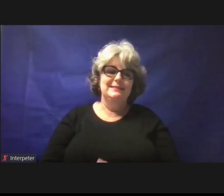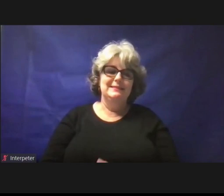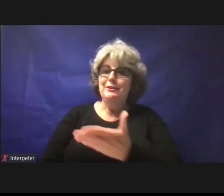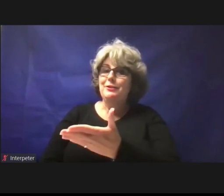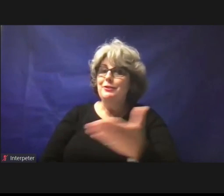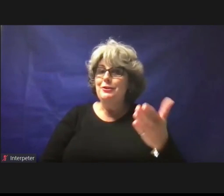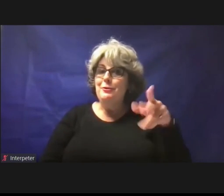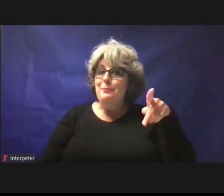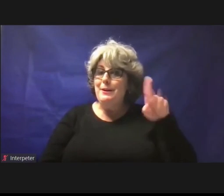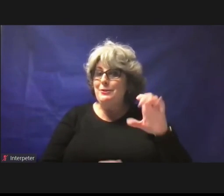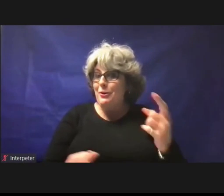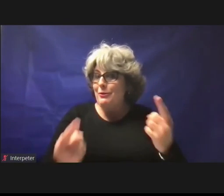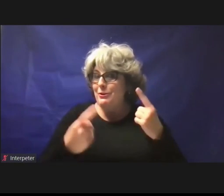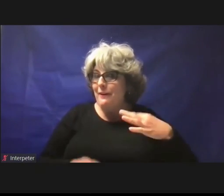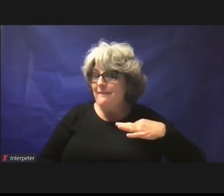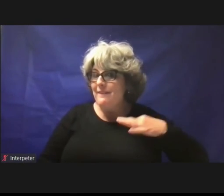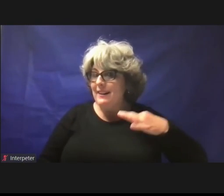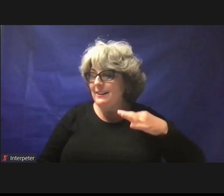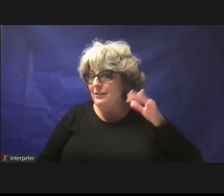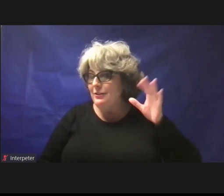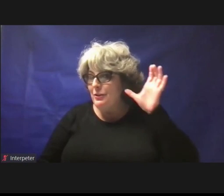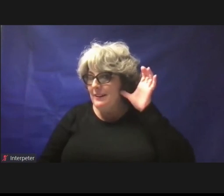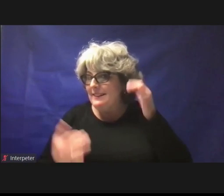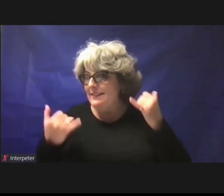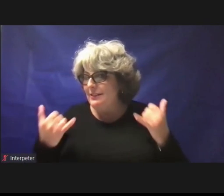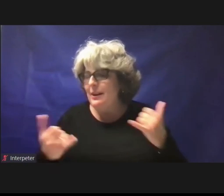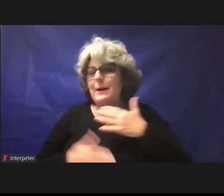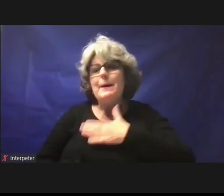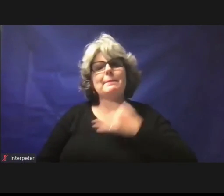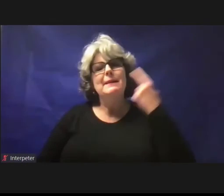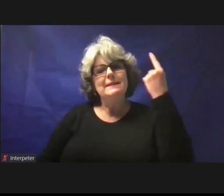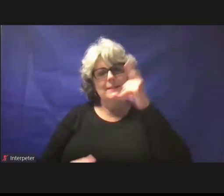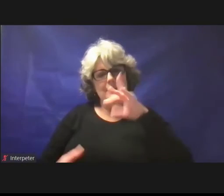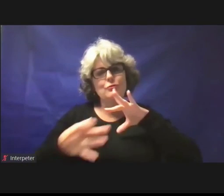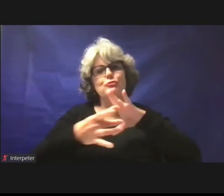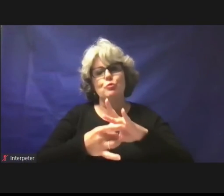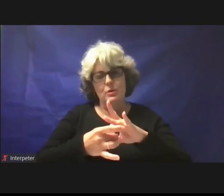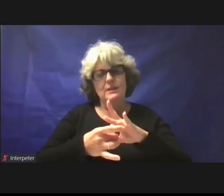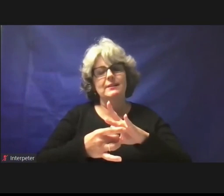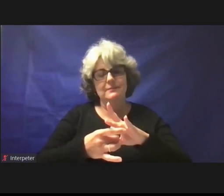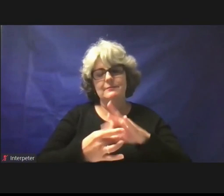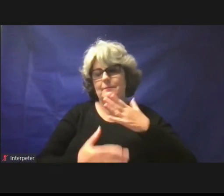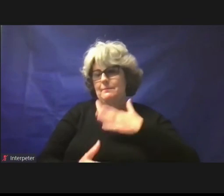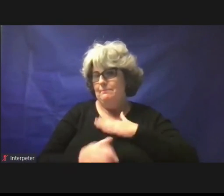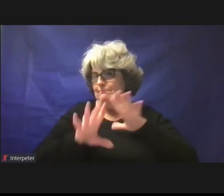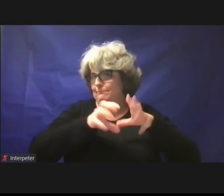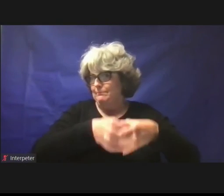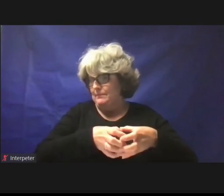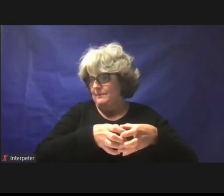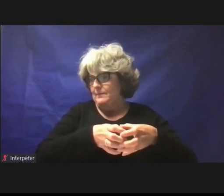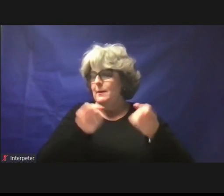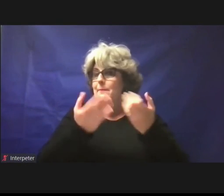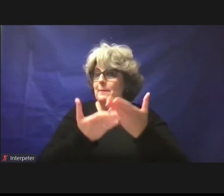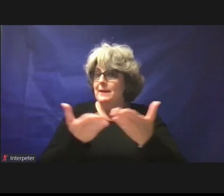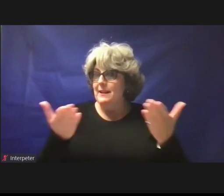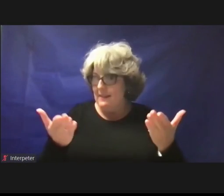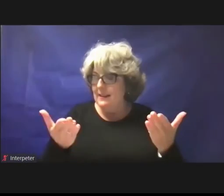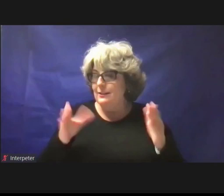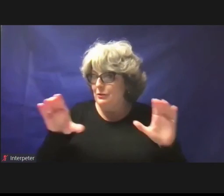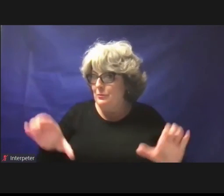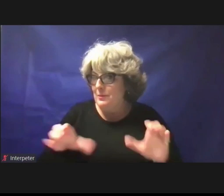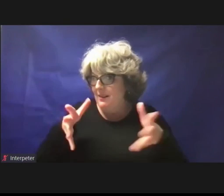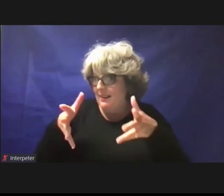Corps return volunteers who are listening to this. Please consider joining us. There are so many things to be done. As I